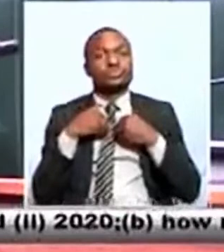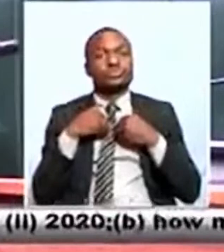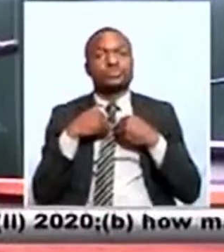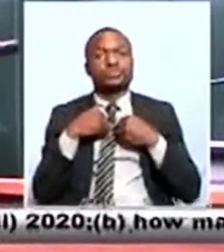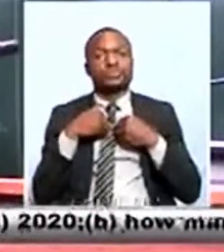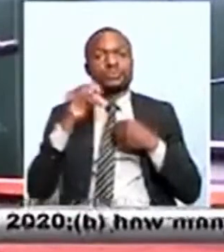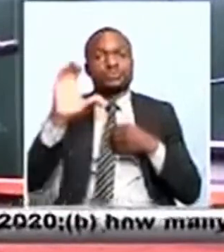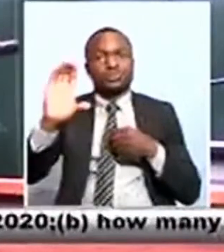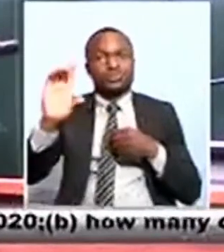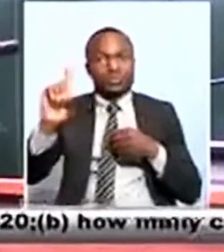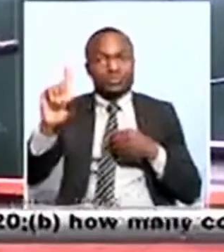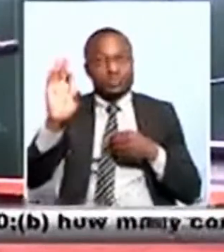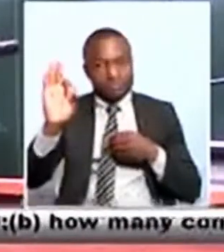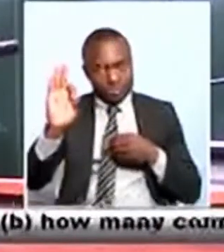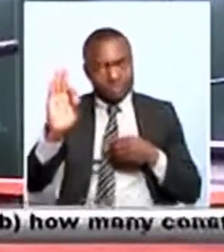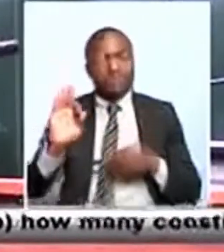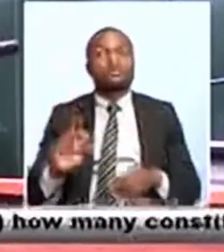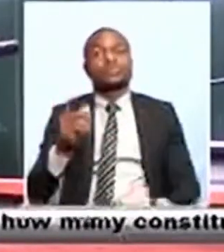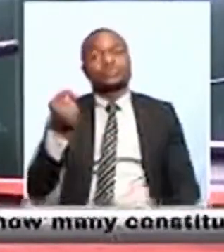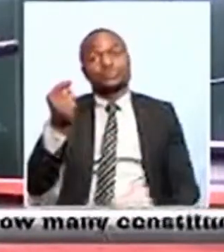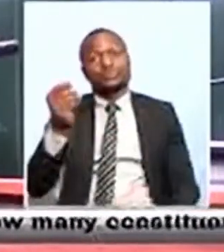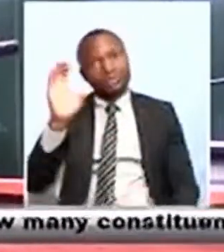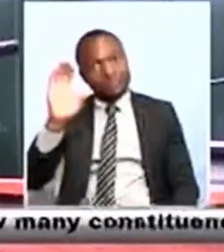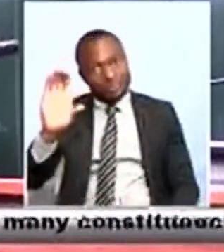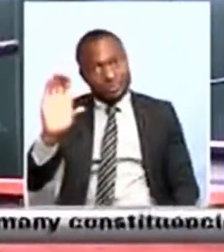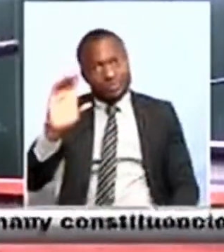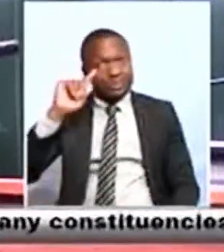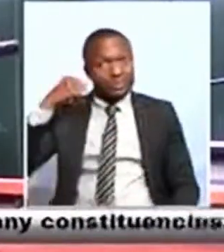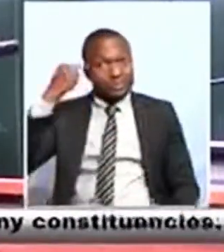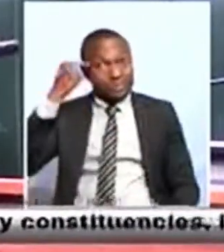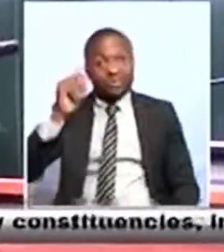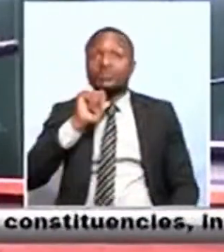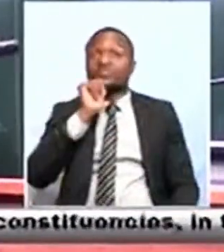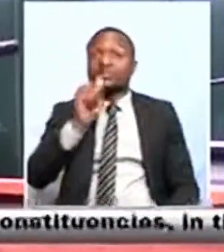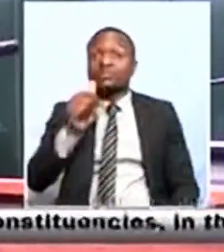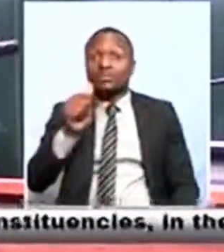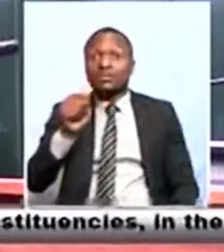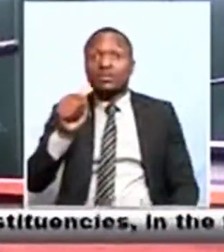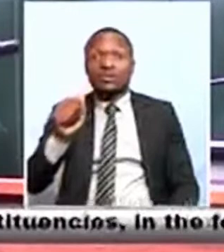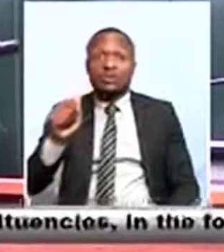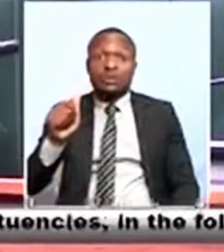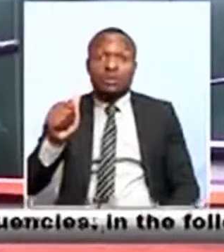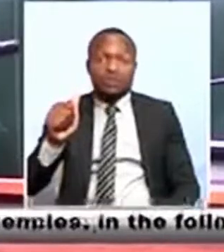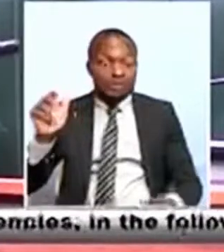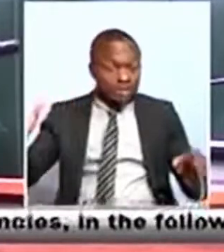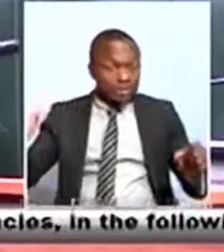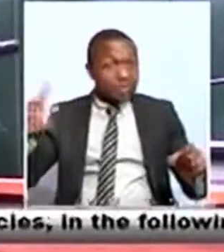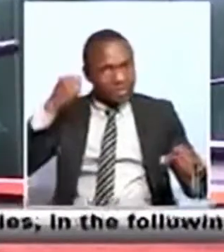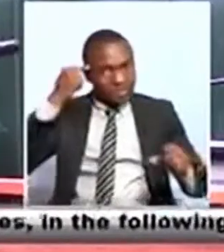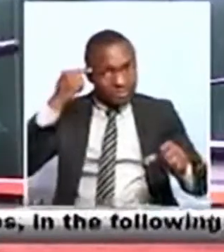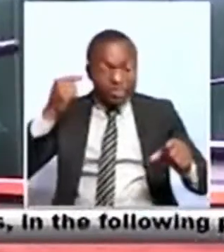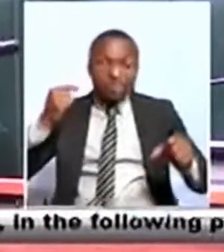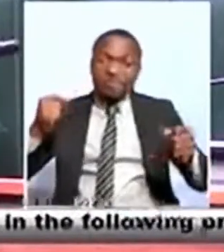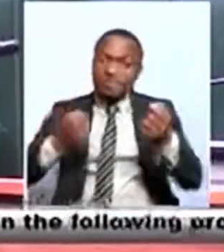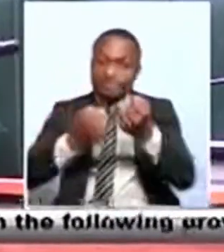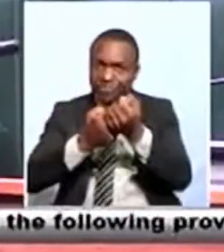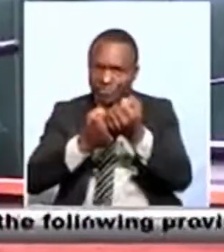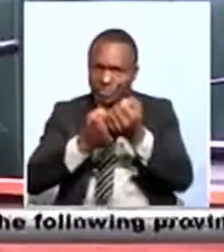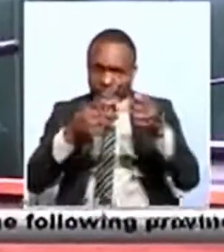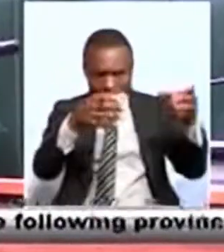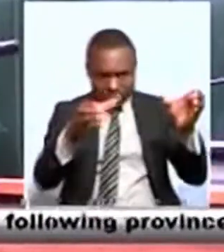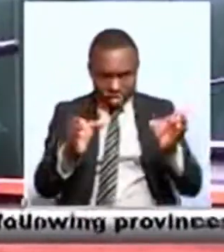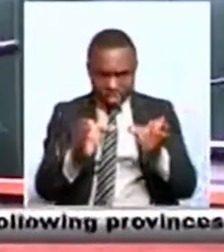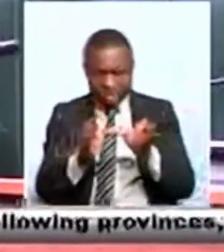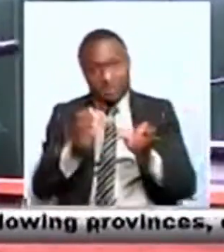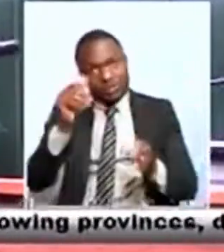Constituency Development Fund. C, government did not fully fund the constituencies mentioned in A and